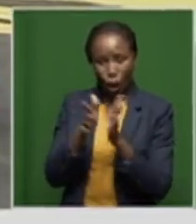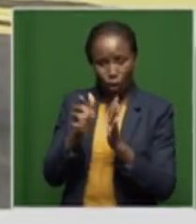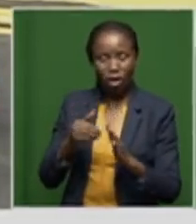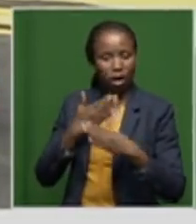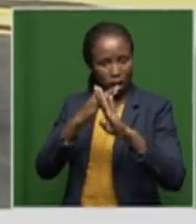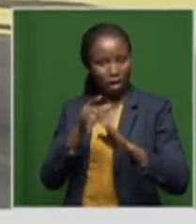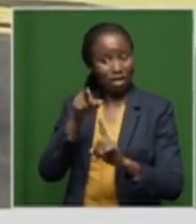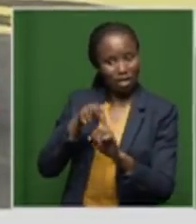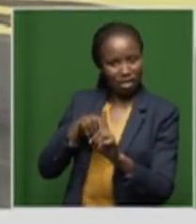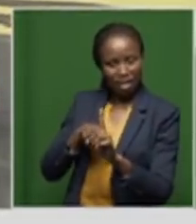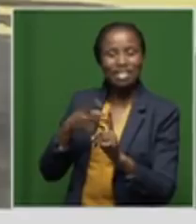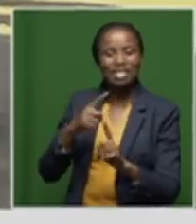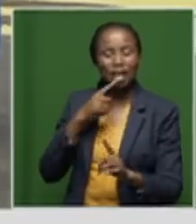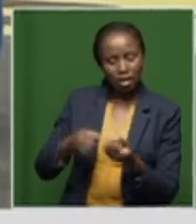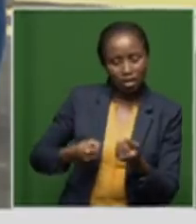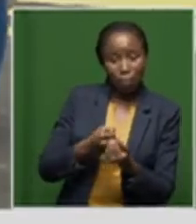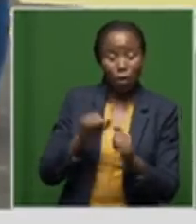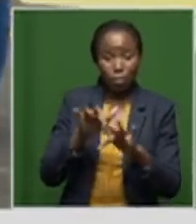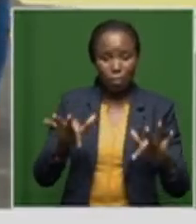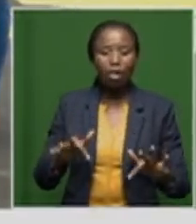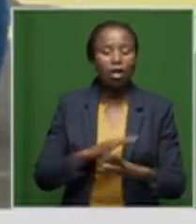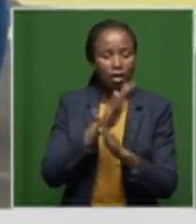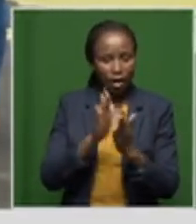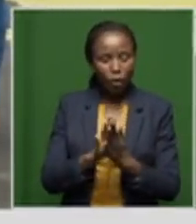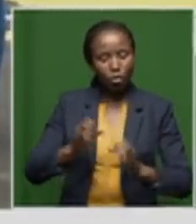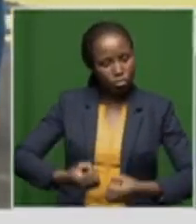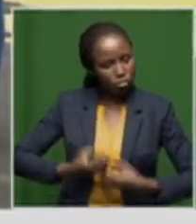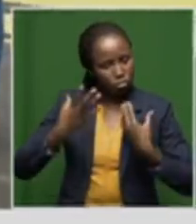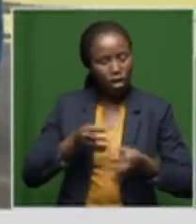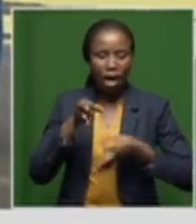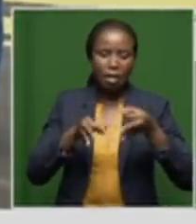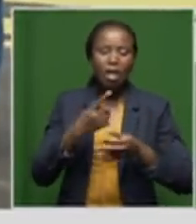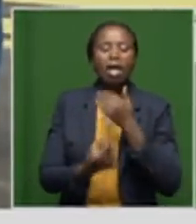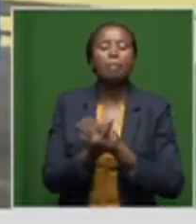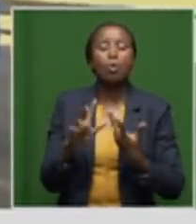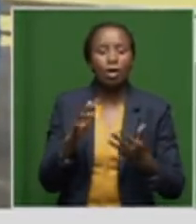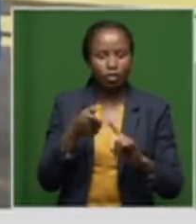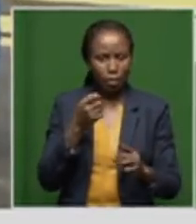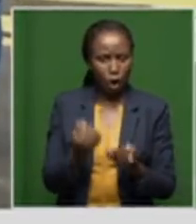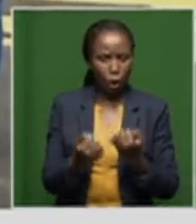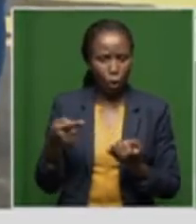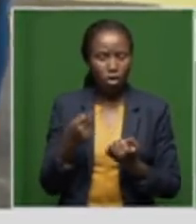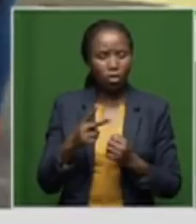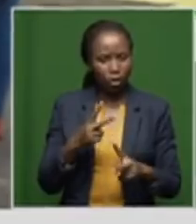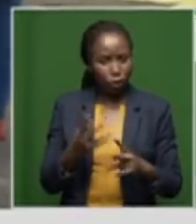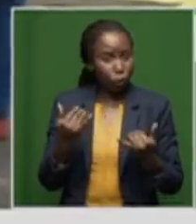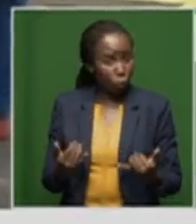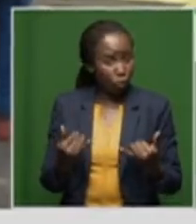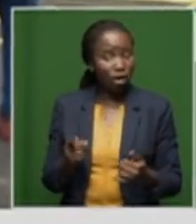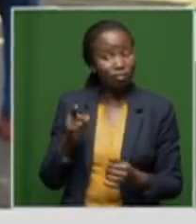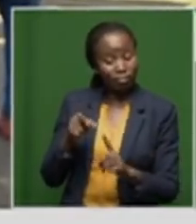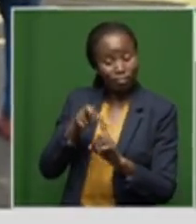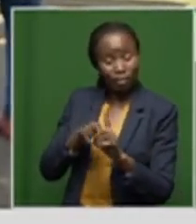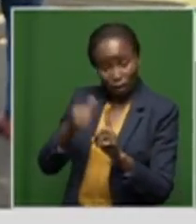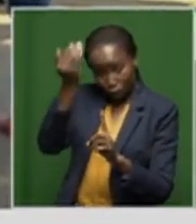he would do is that he would take his supporters through the court proceedings. And what happened, an important day for him today in court, where he